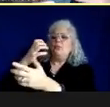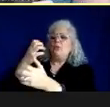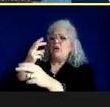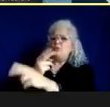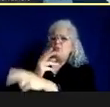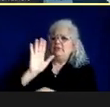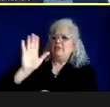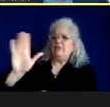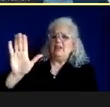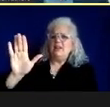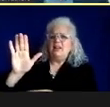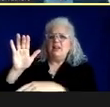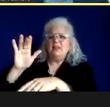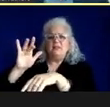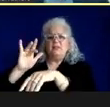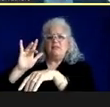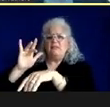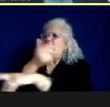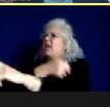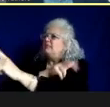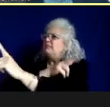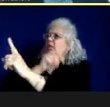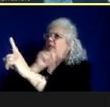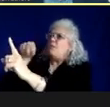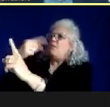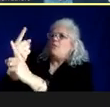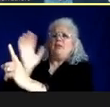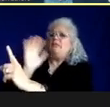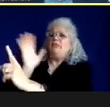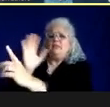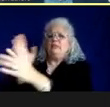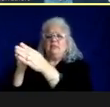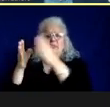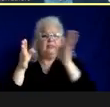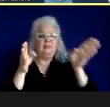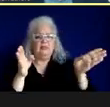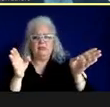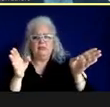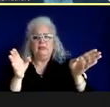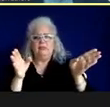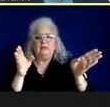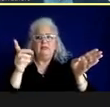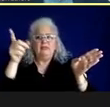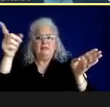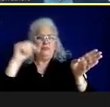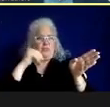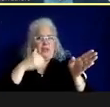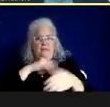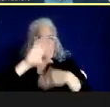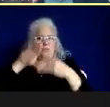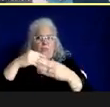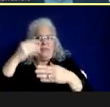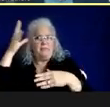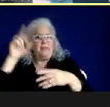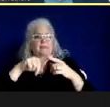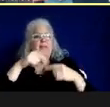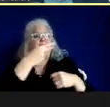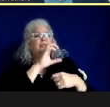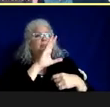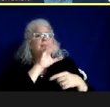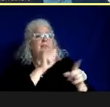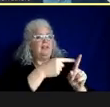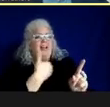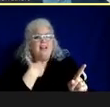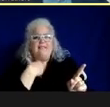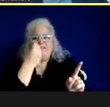tough time translating what that would actually mean. But I think there is still possibility for advocacy there. As you know, the distribution's happening